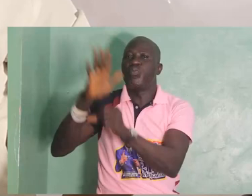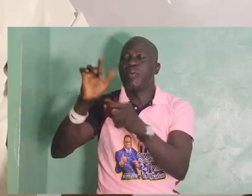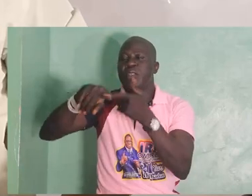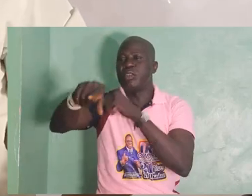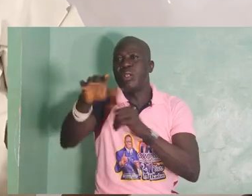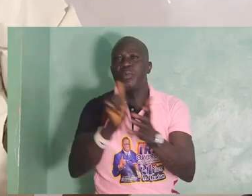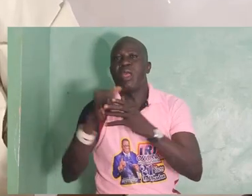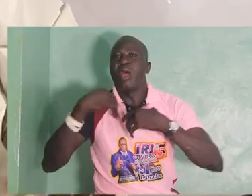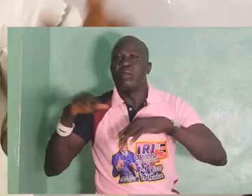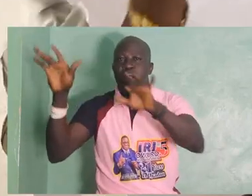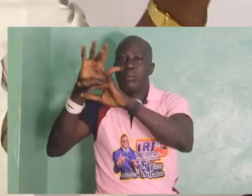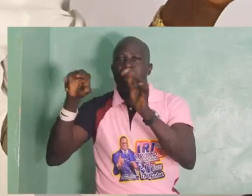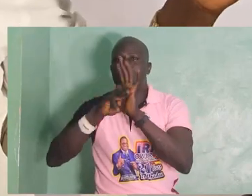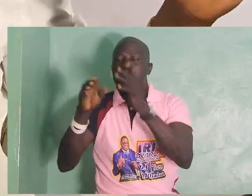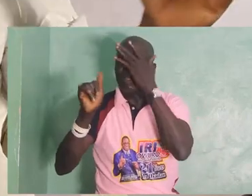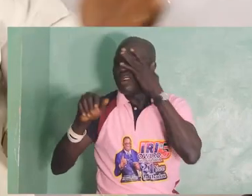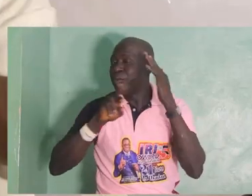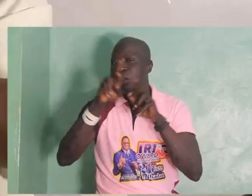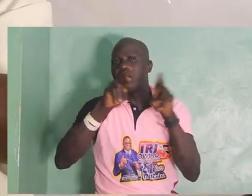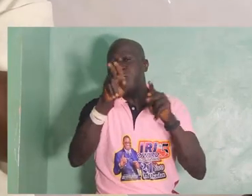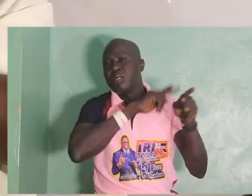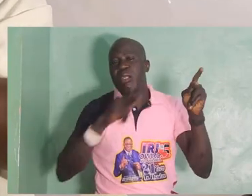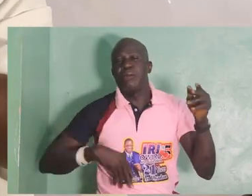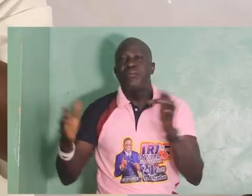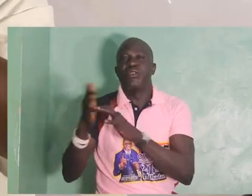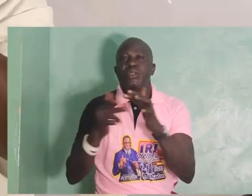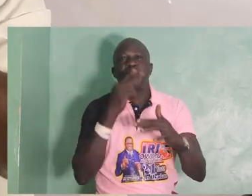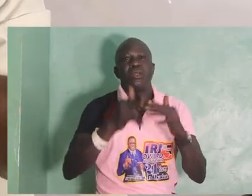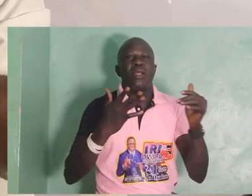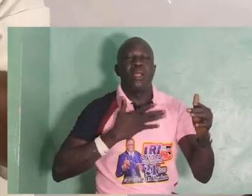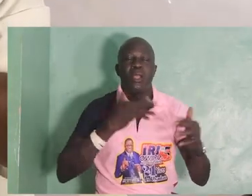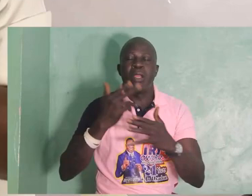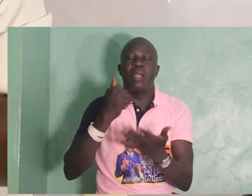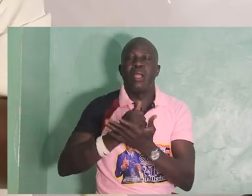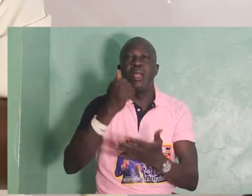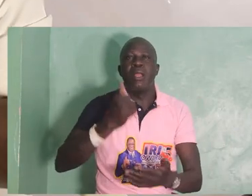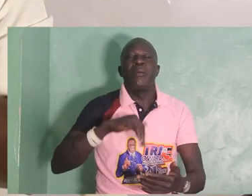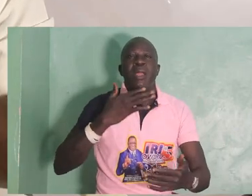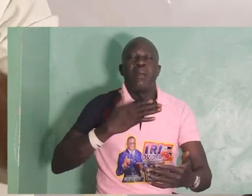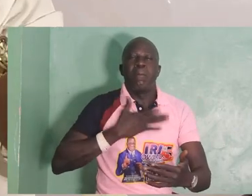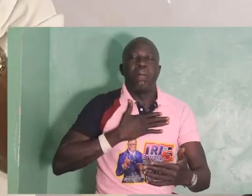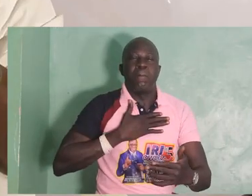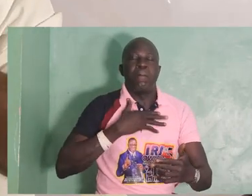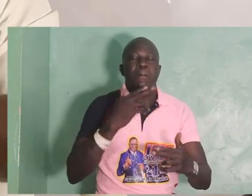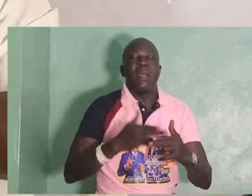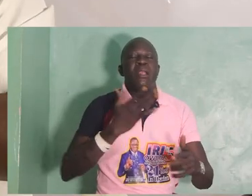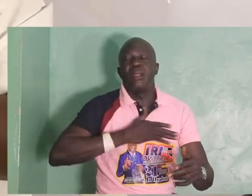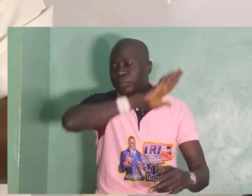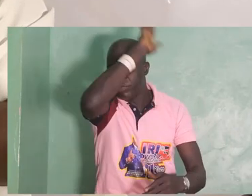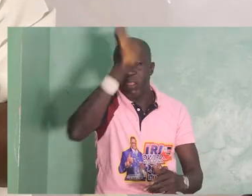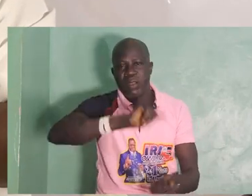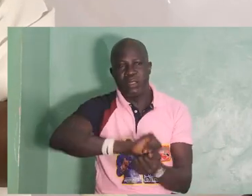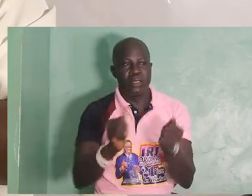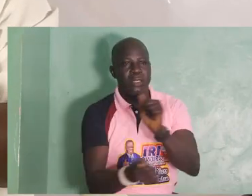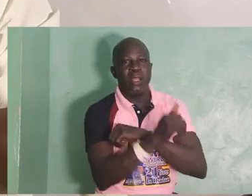o ri anu gba you will obtain mercy wa de se bi oba and you reign as jesus oluwa wa amen oruko mi o yi pa my